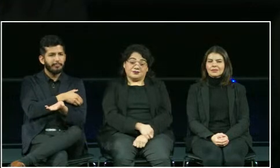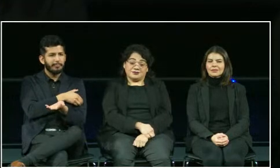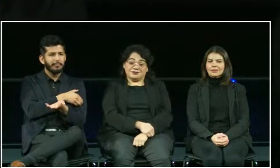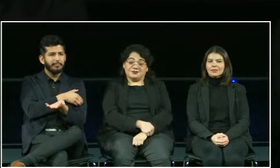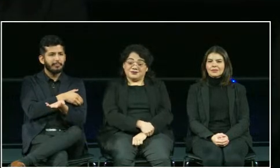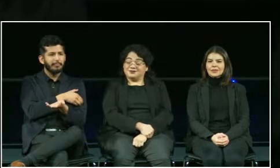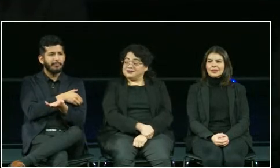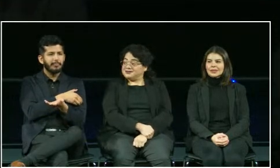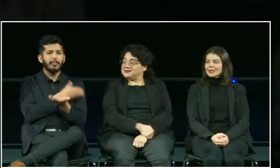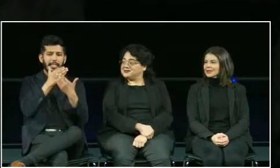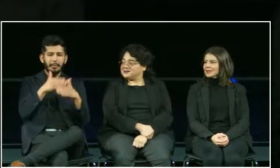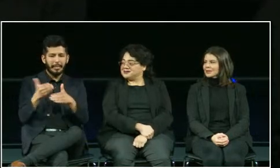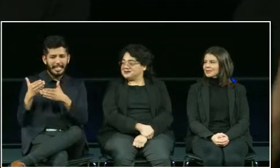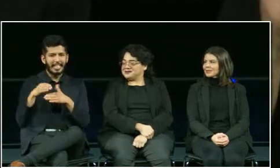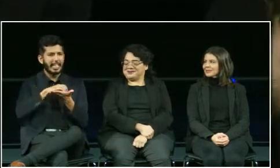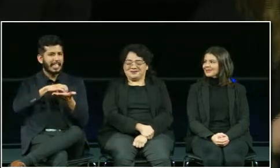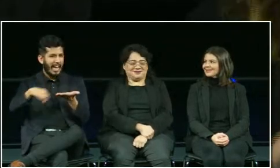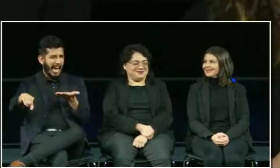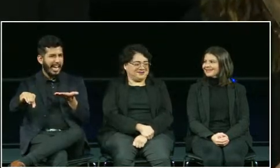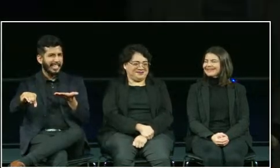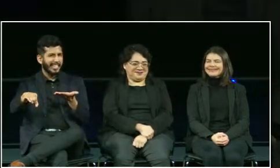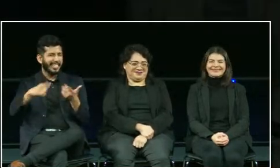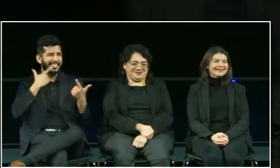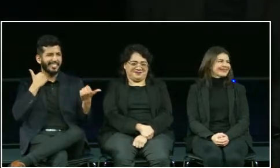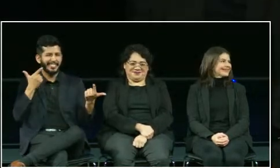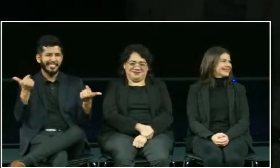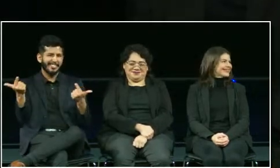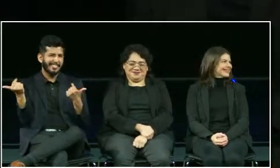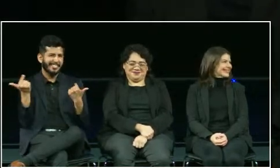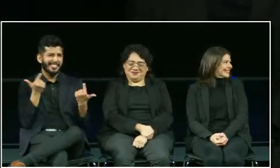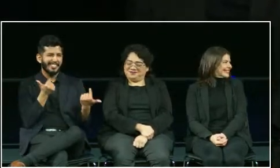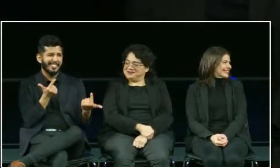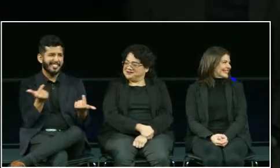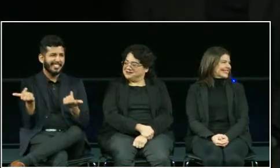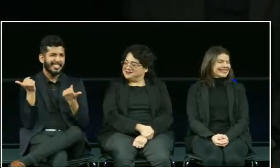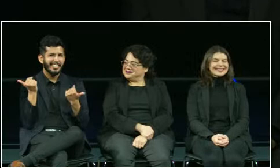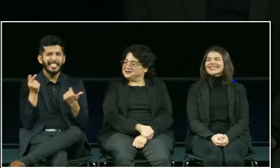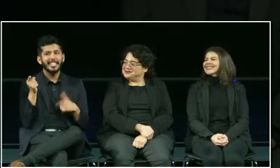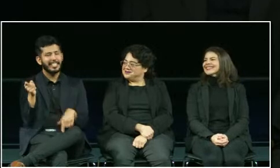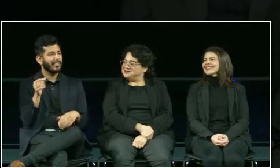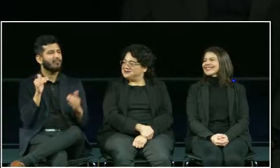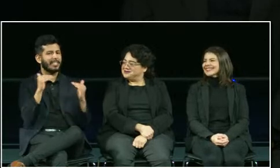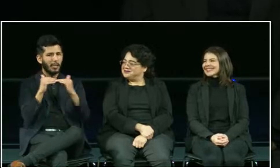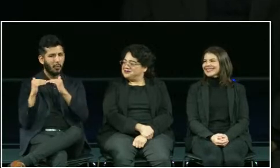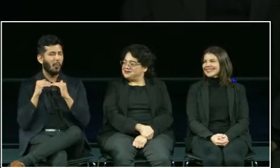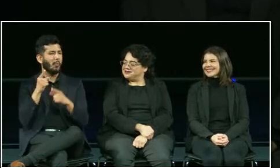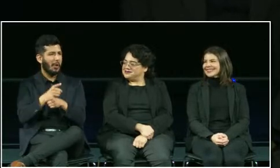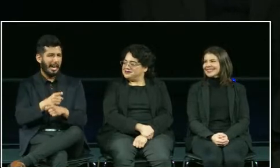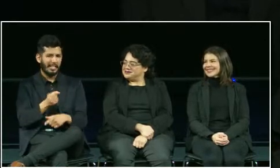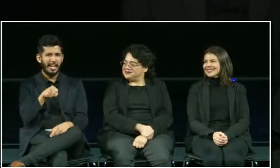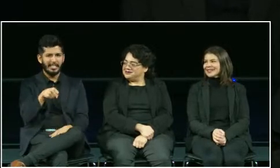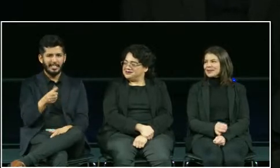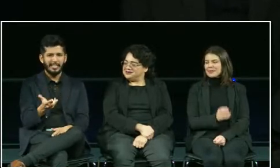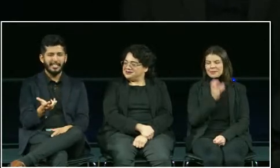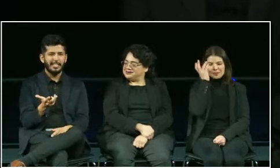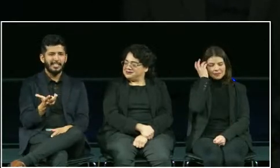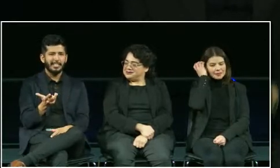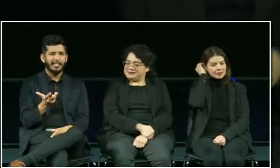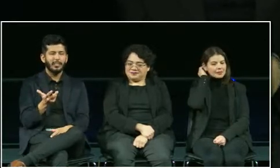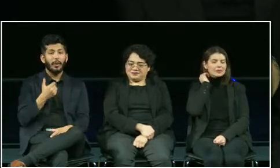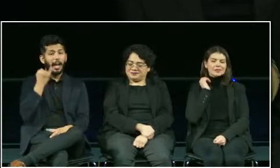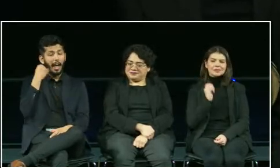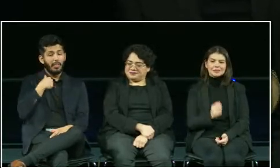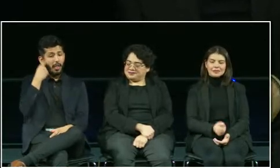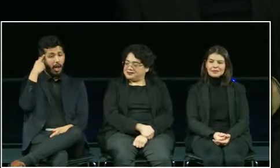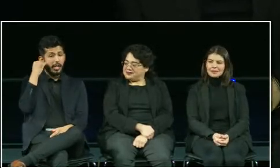split the cake. So this is cooperative. So I thought if I have to tell